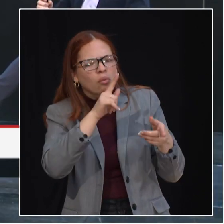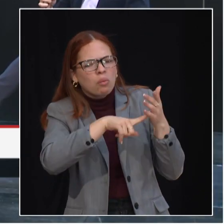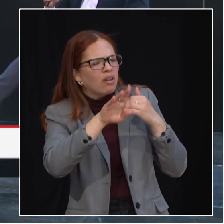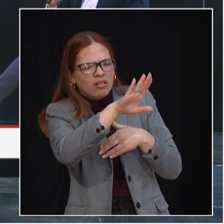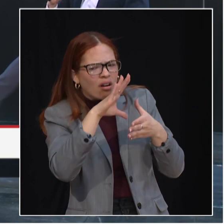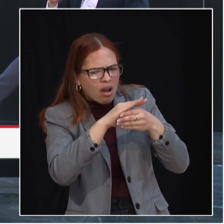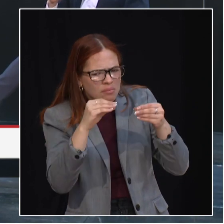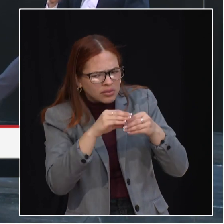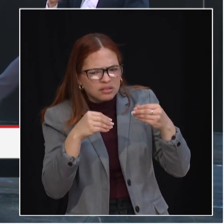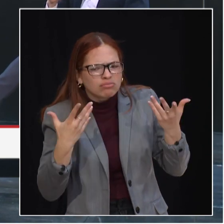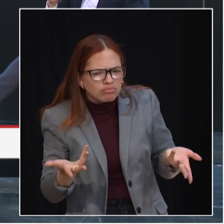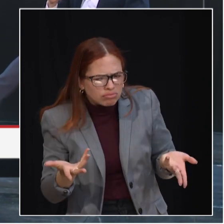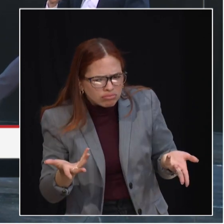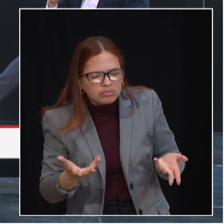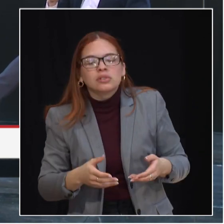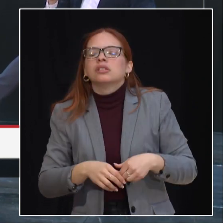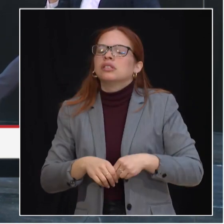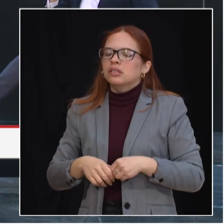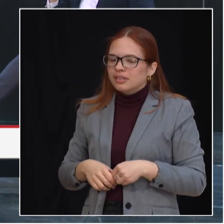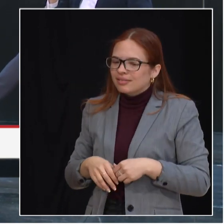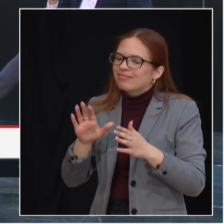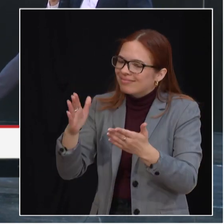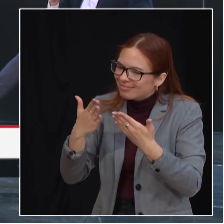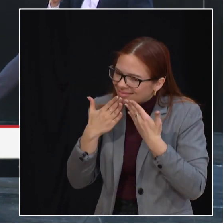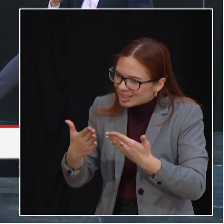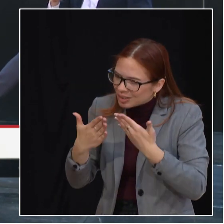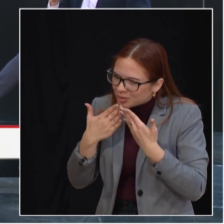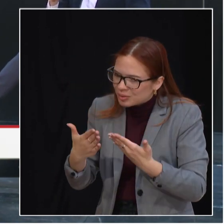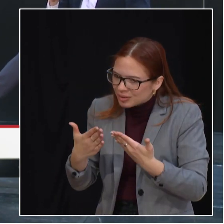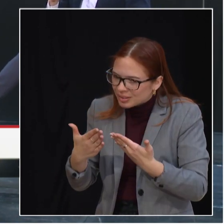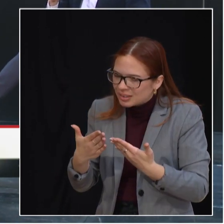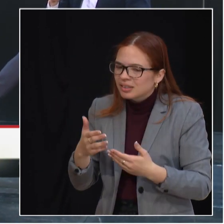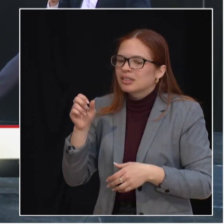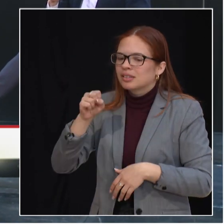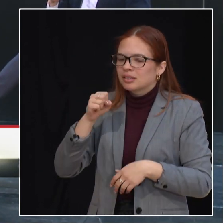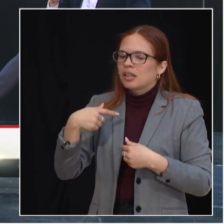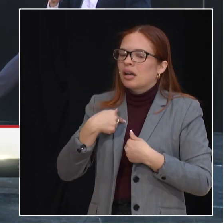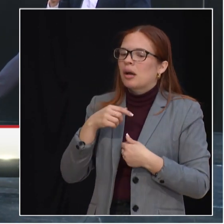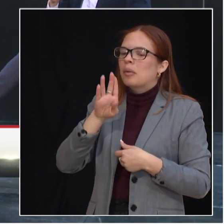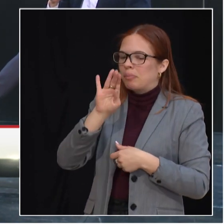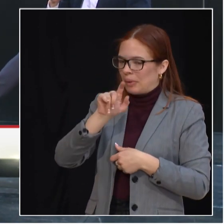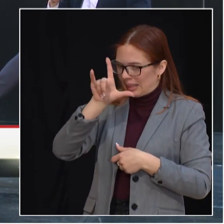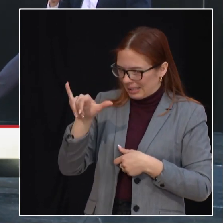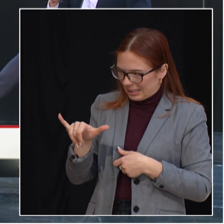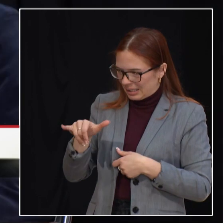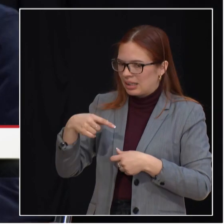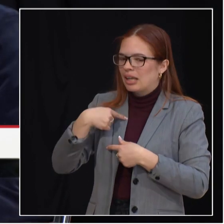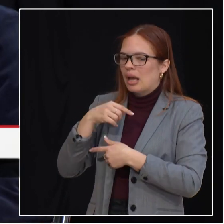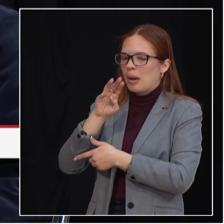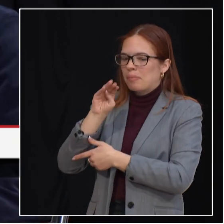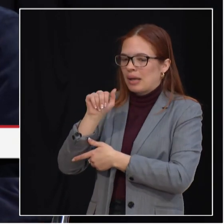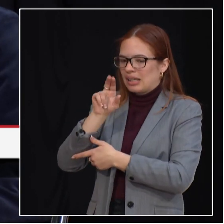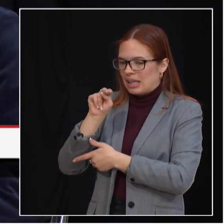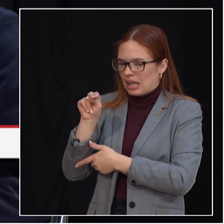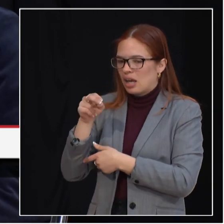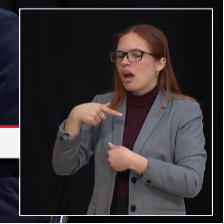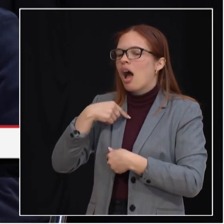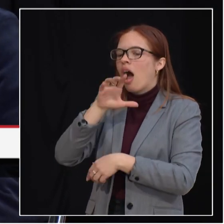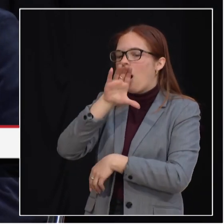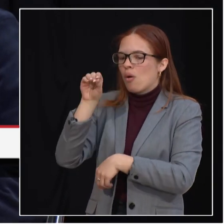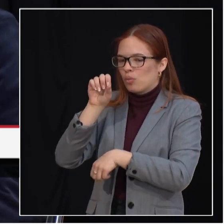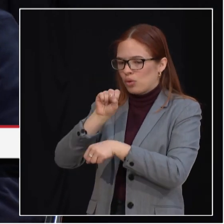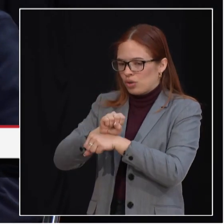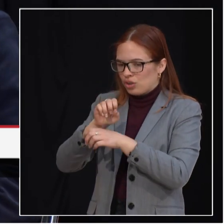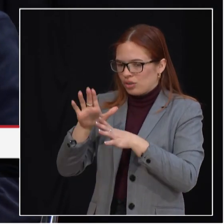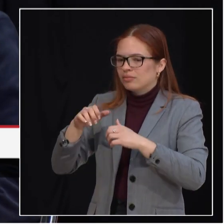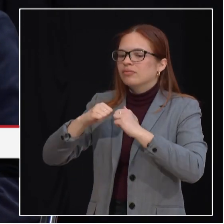here? All right. Well, thank you for having us. And my name is Billy Mann. I'm one of the co-founders of Quadrant Strategies. We're a